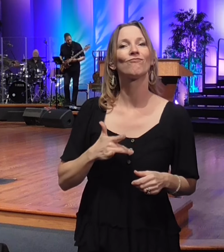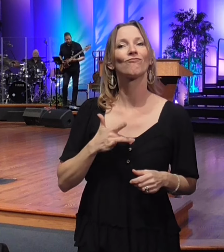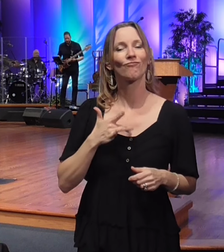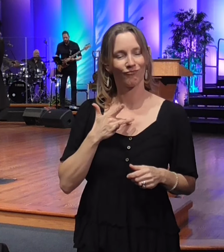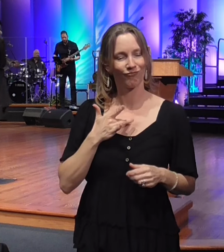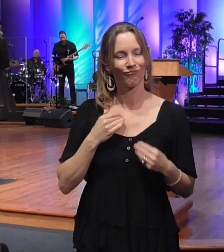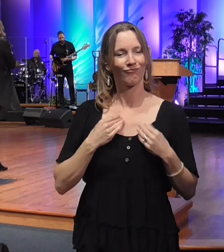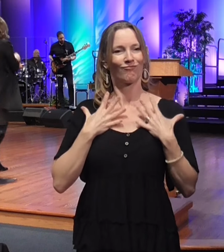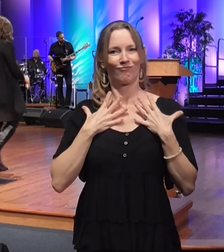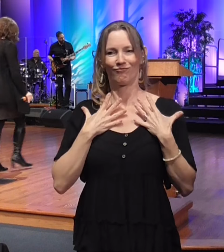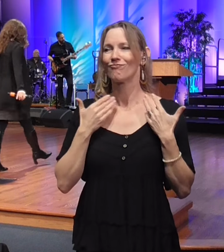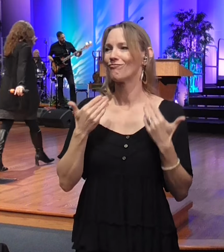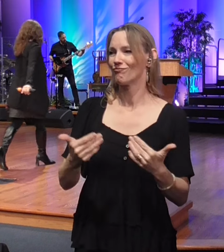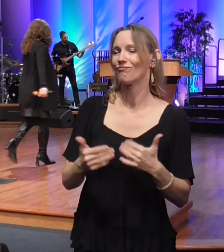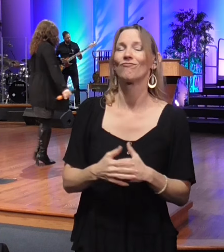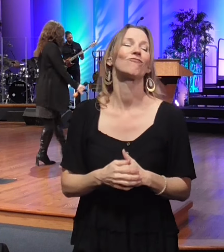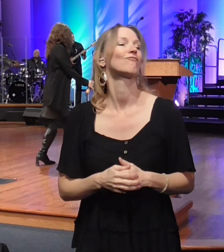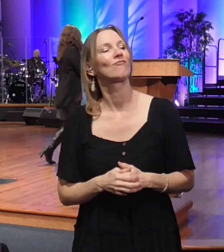feel. Come on, Rob.